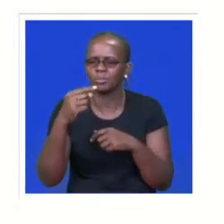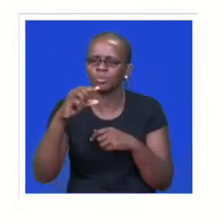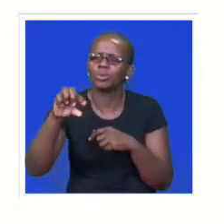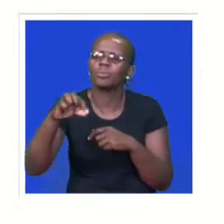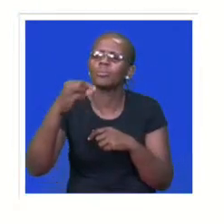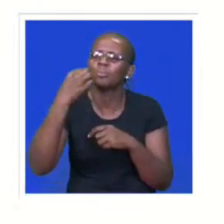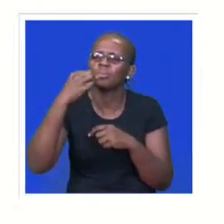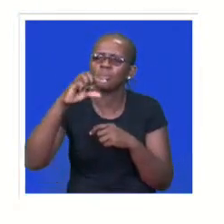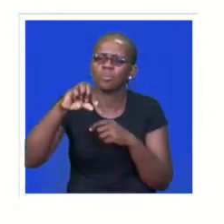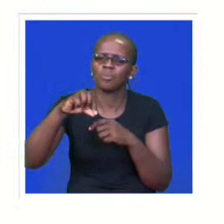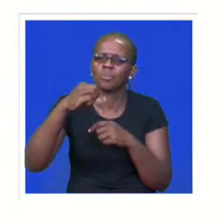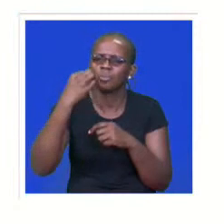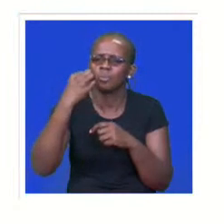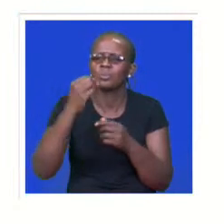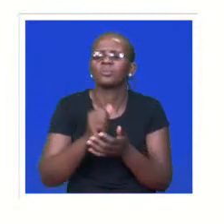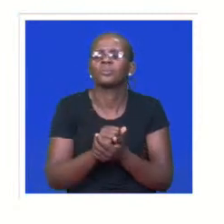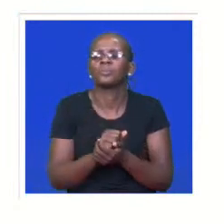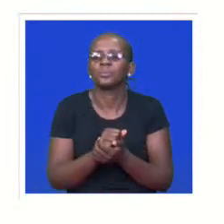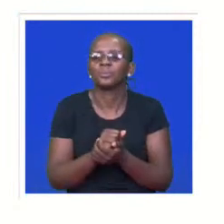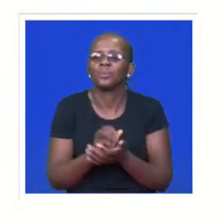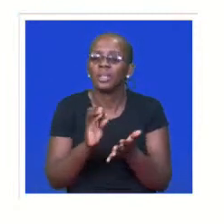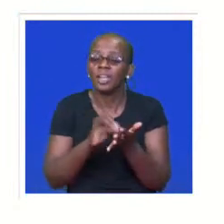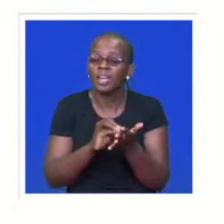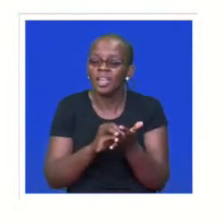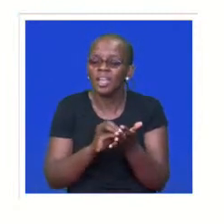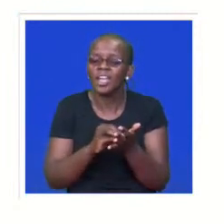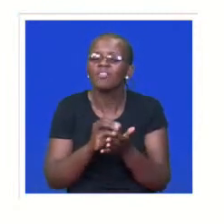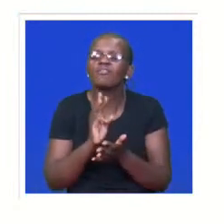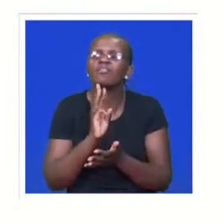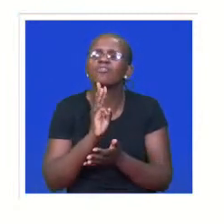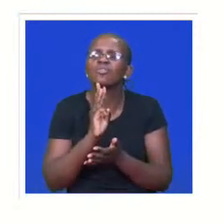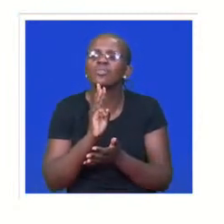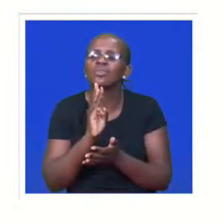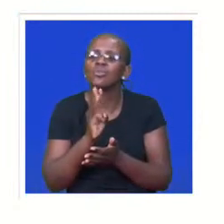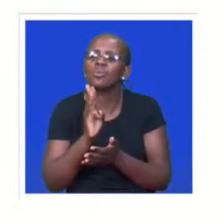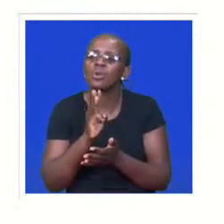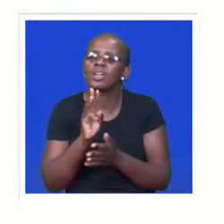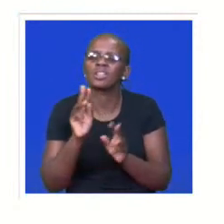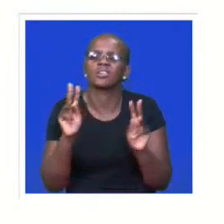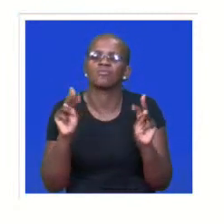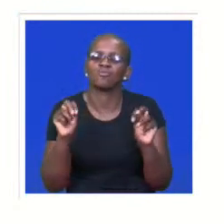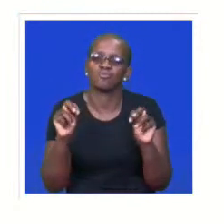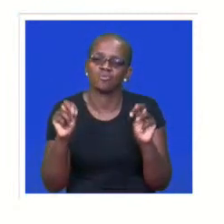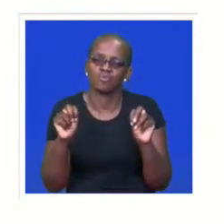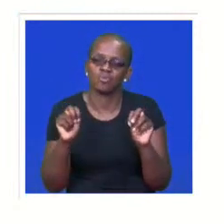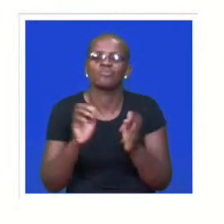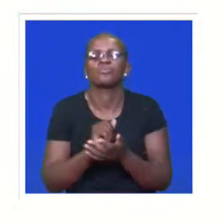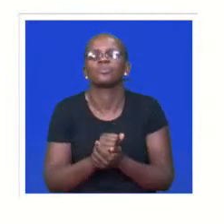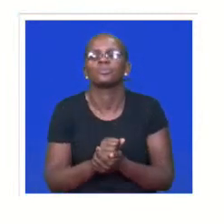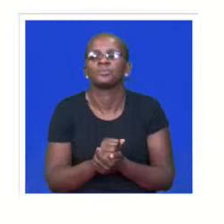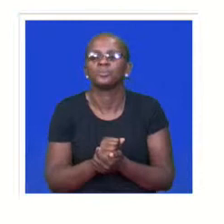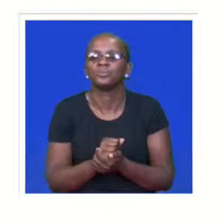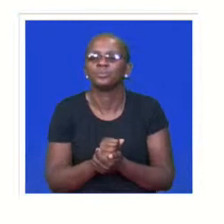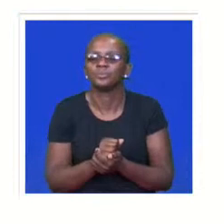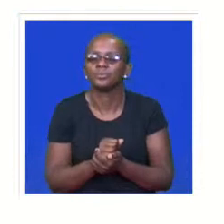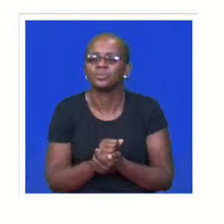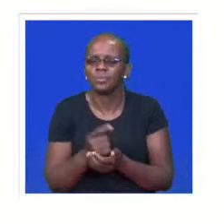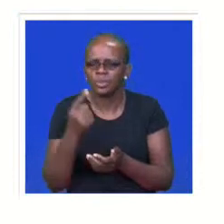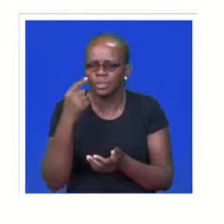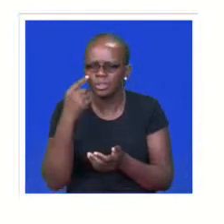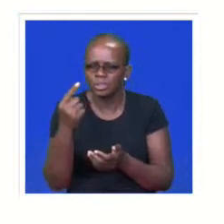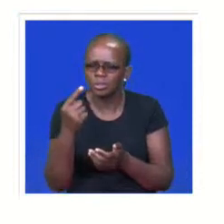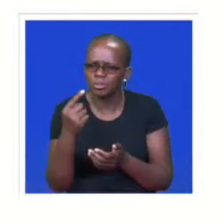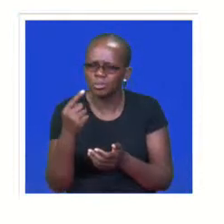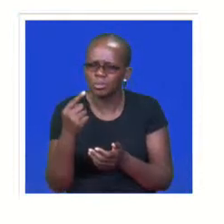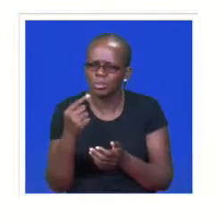it's our new word, bent there. So we've got a picture of a spoon there. That spoon there is bent.